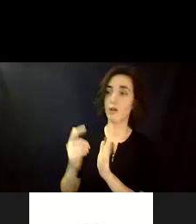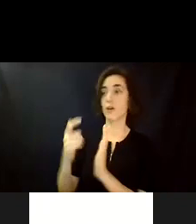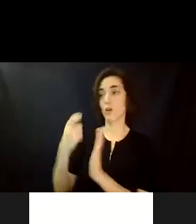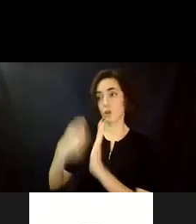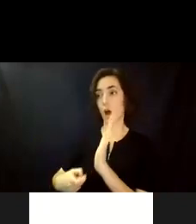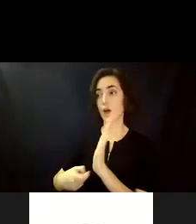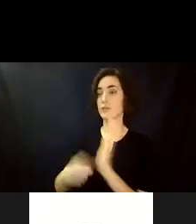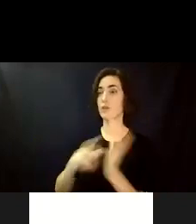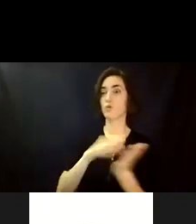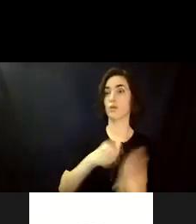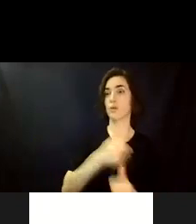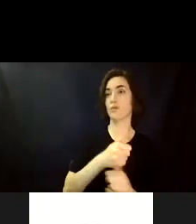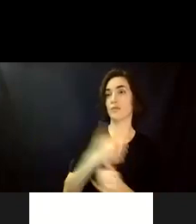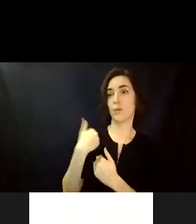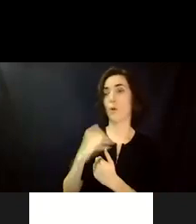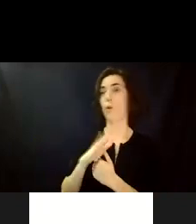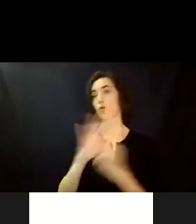fall to the student or that family.